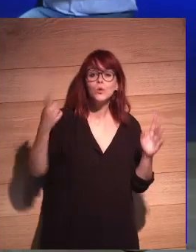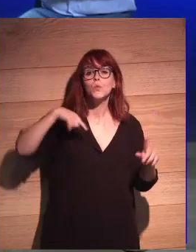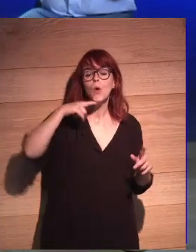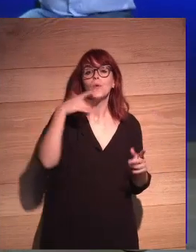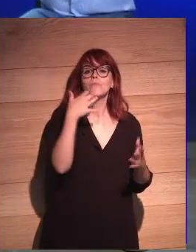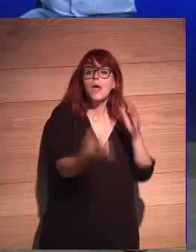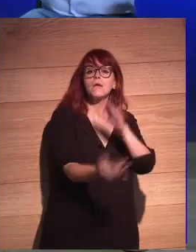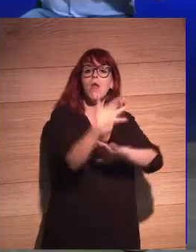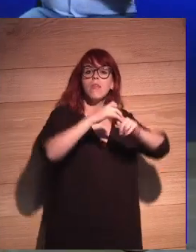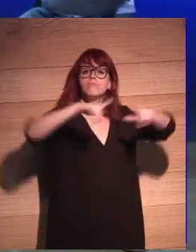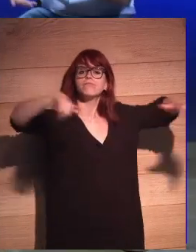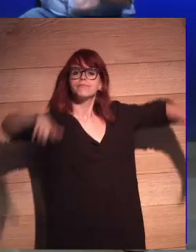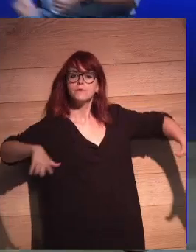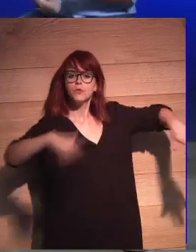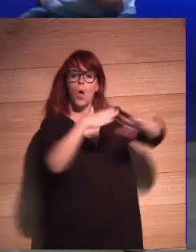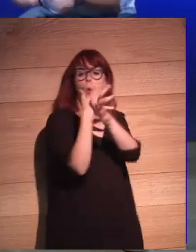certain point, and